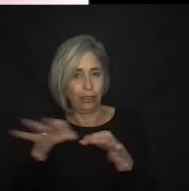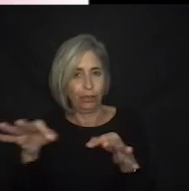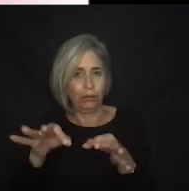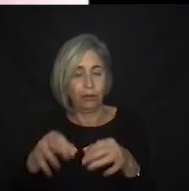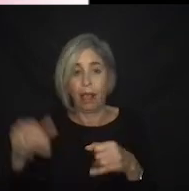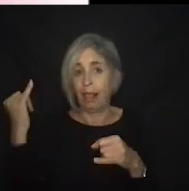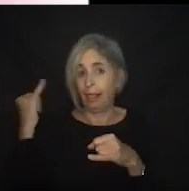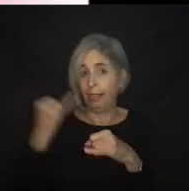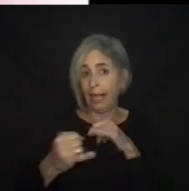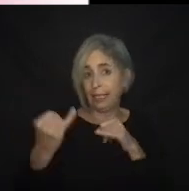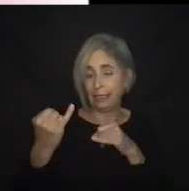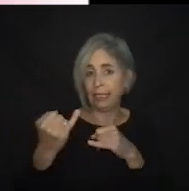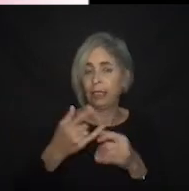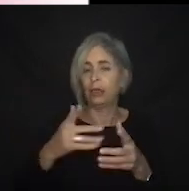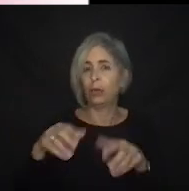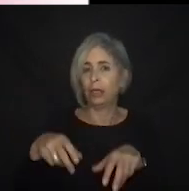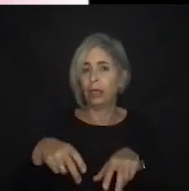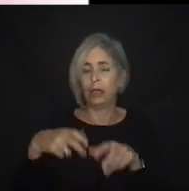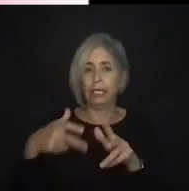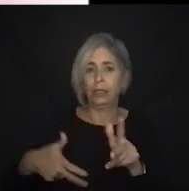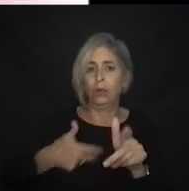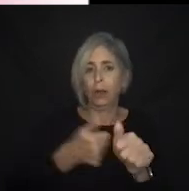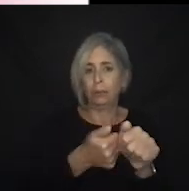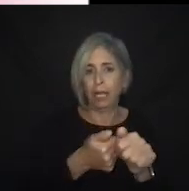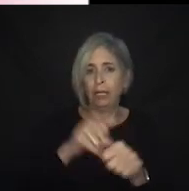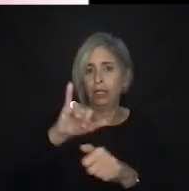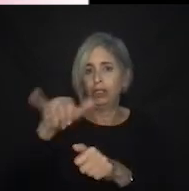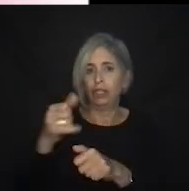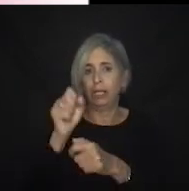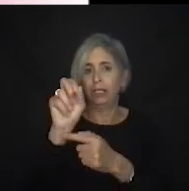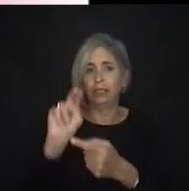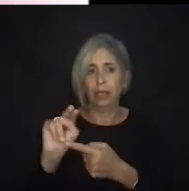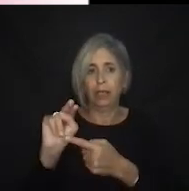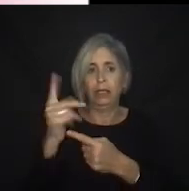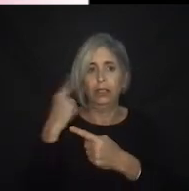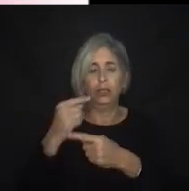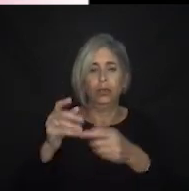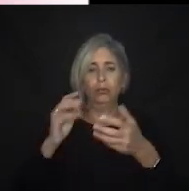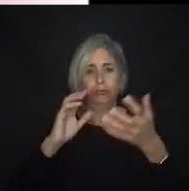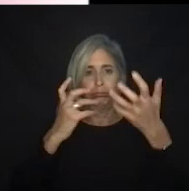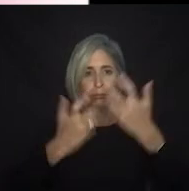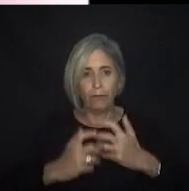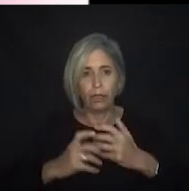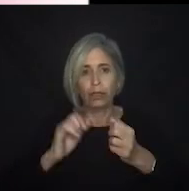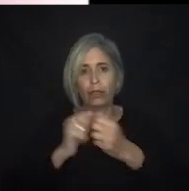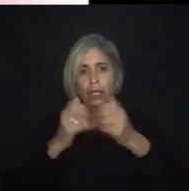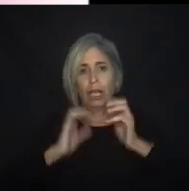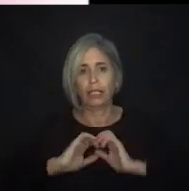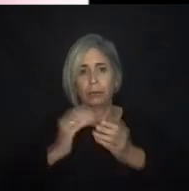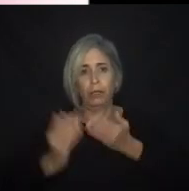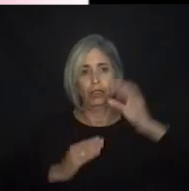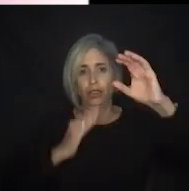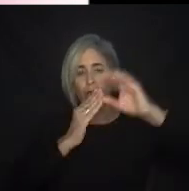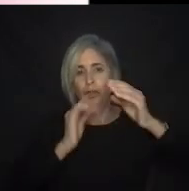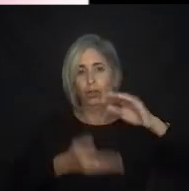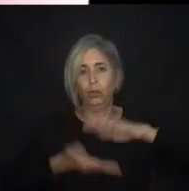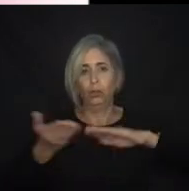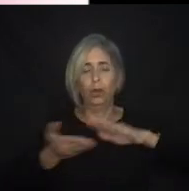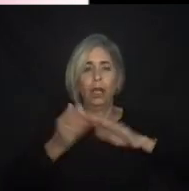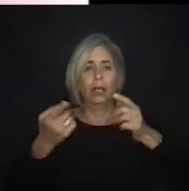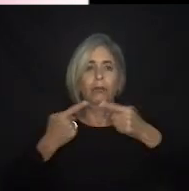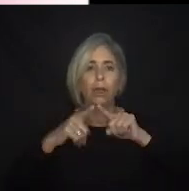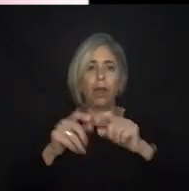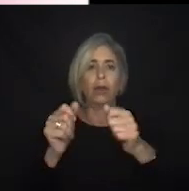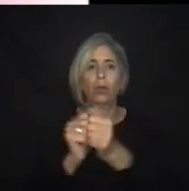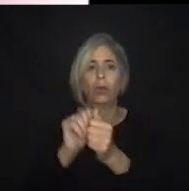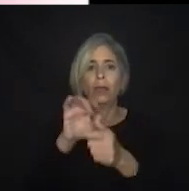Lastly, we're going to need to update our package.json to configure our custom server to run alongside our app. And we also need to add in the